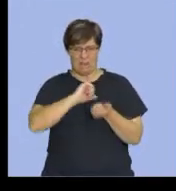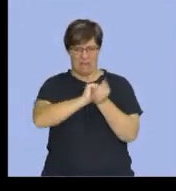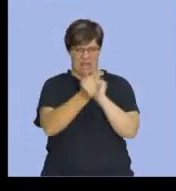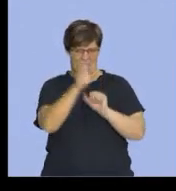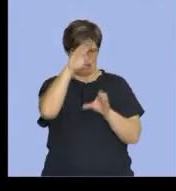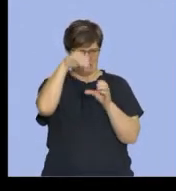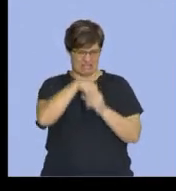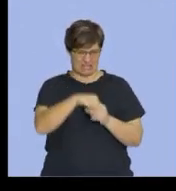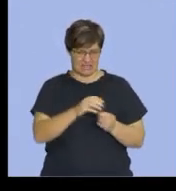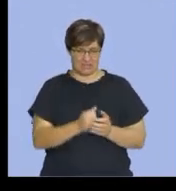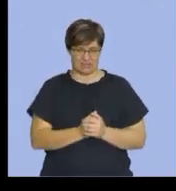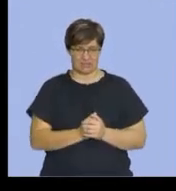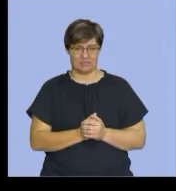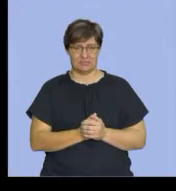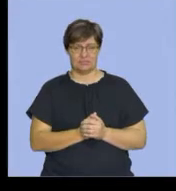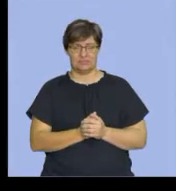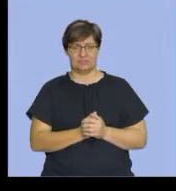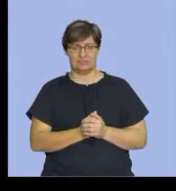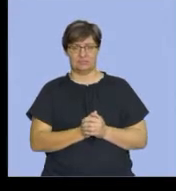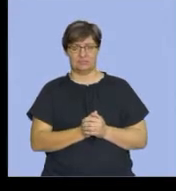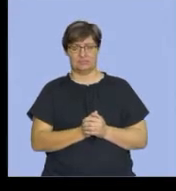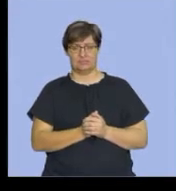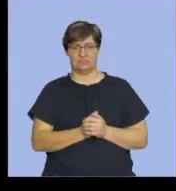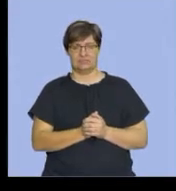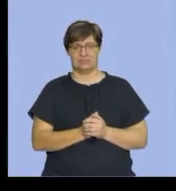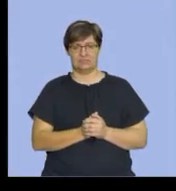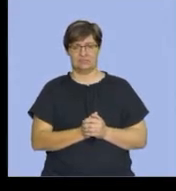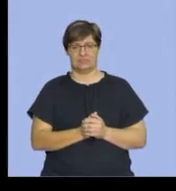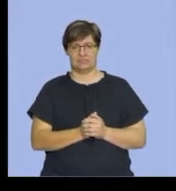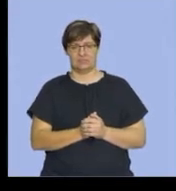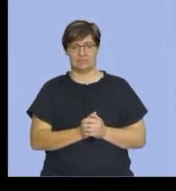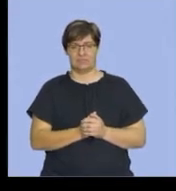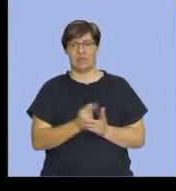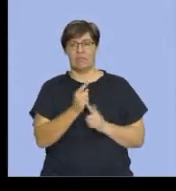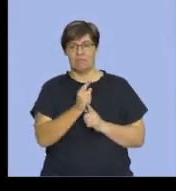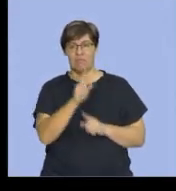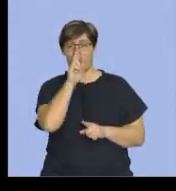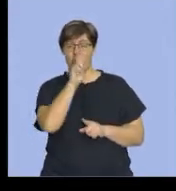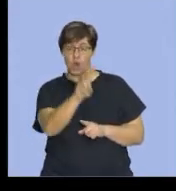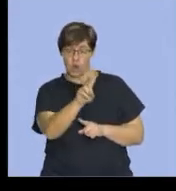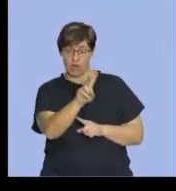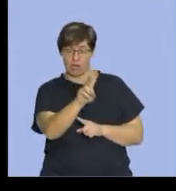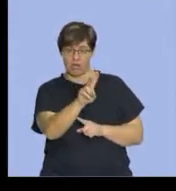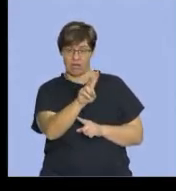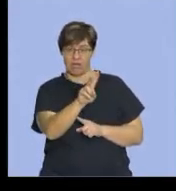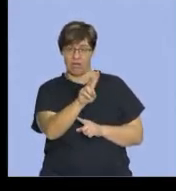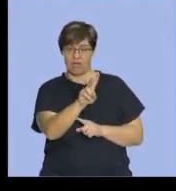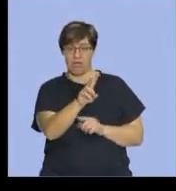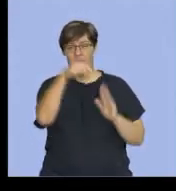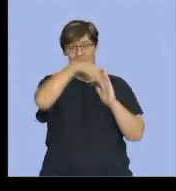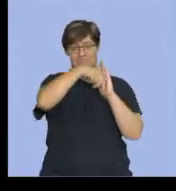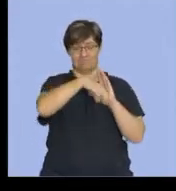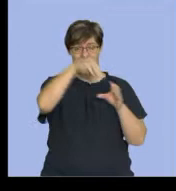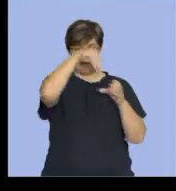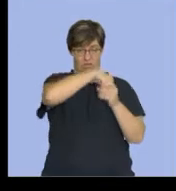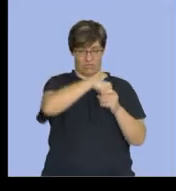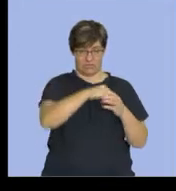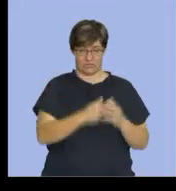in. So, we are looking at components. Okay, that's what we're looking